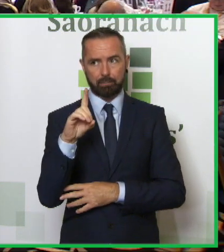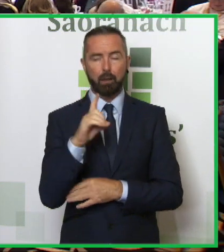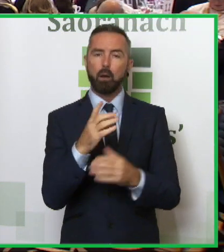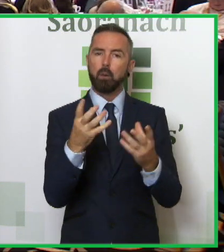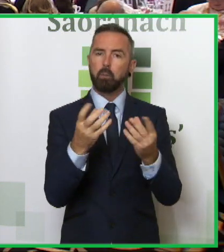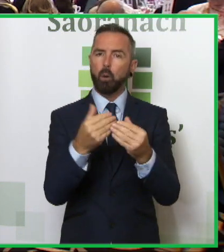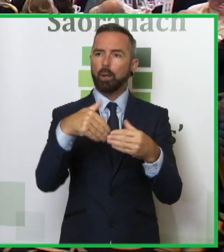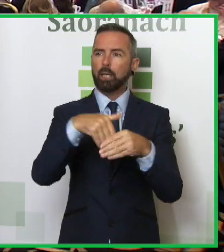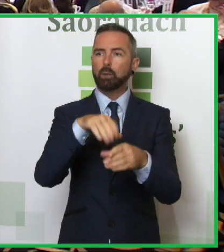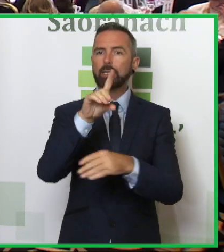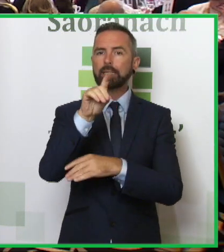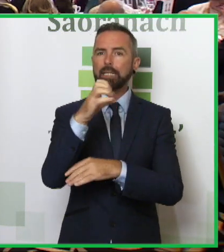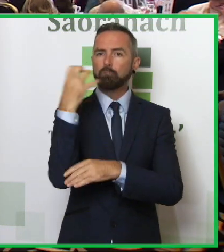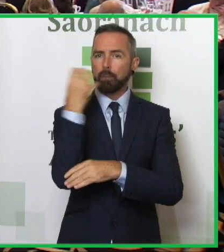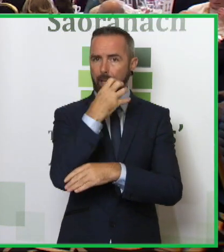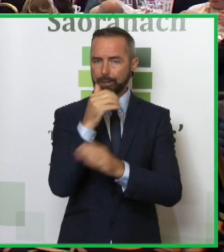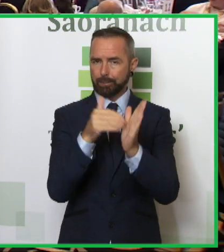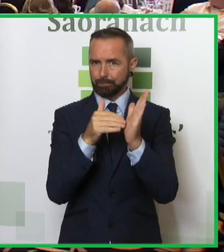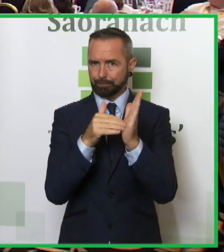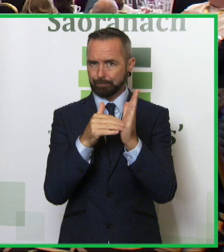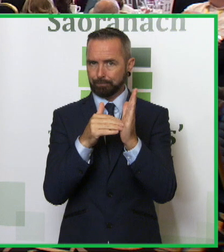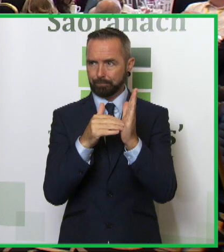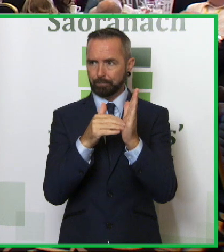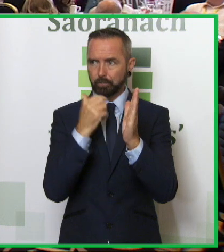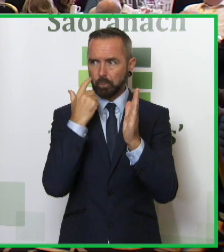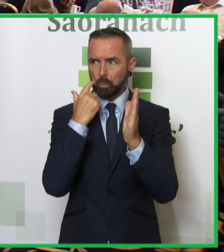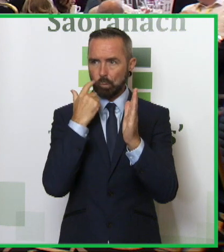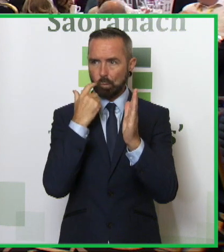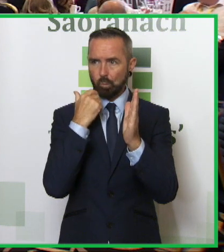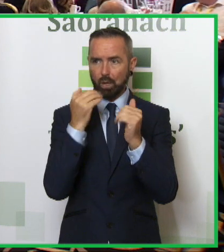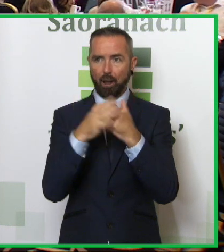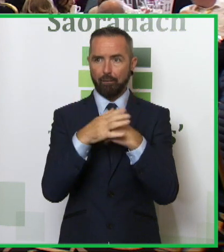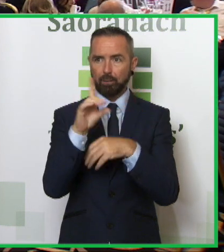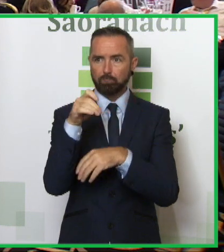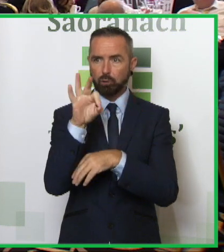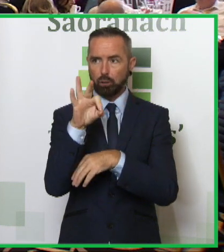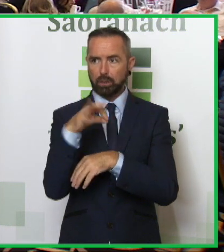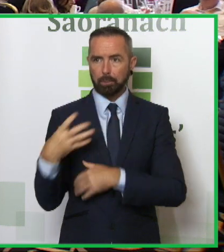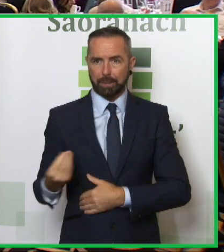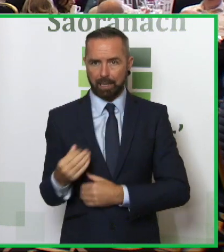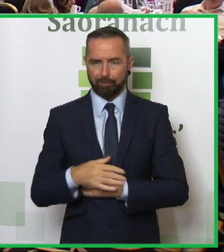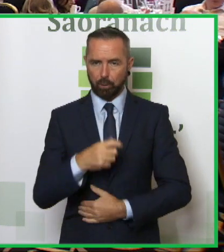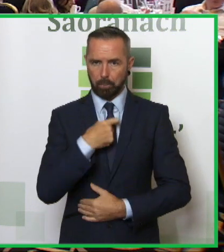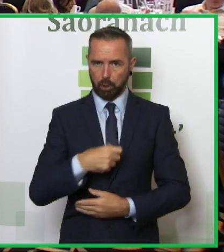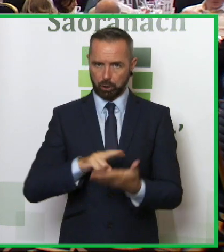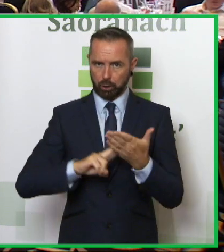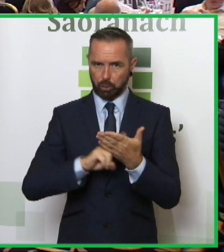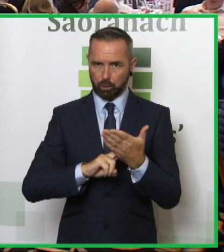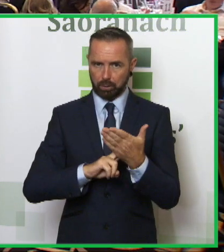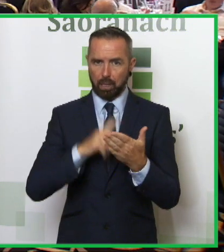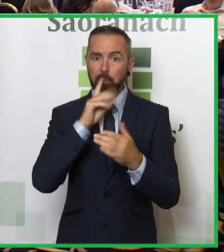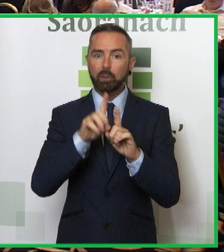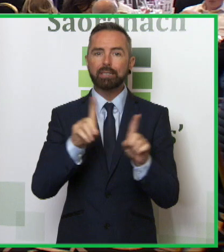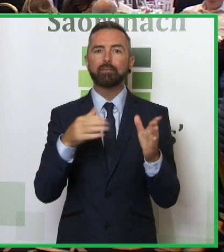of them include decriminalisation. So of drugs, possession of drugs for personal use. The difference